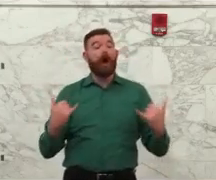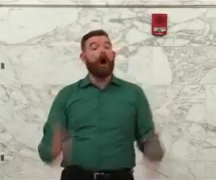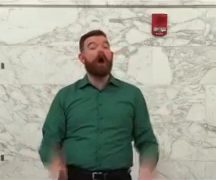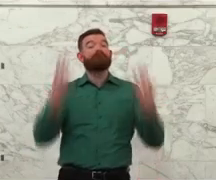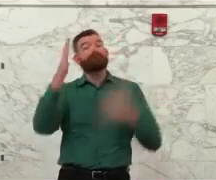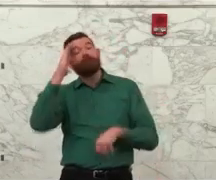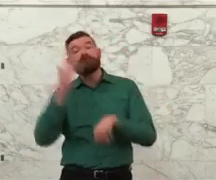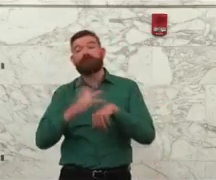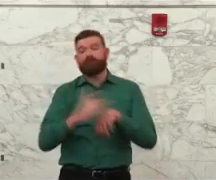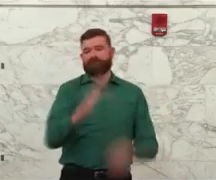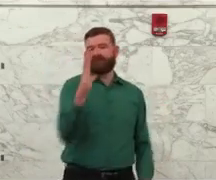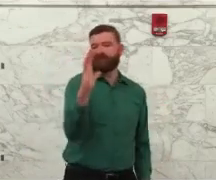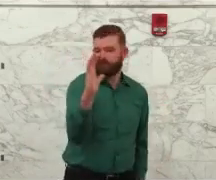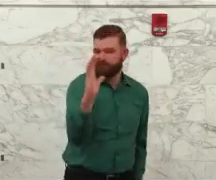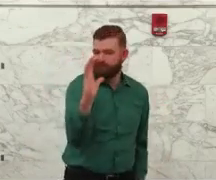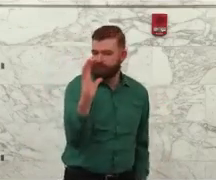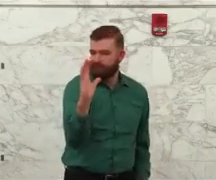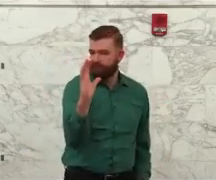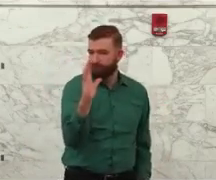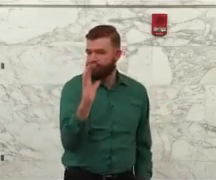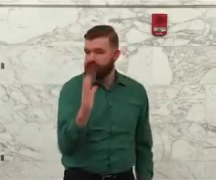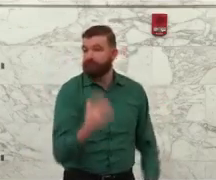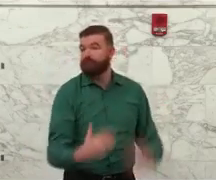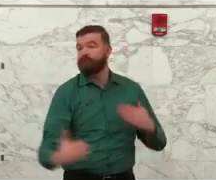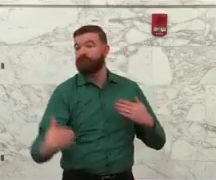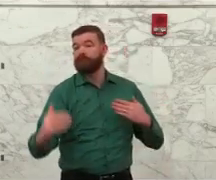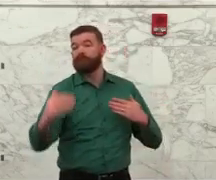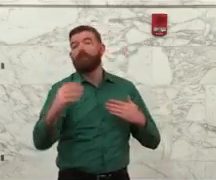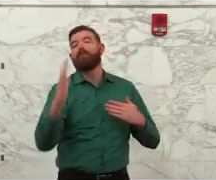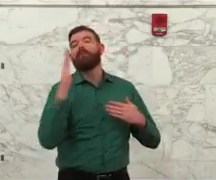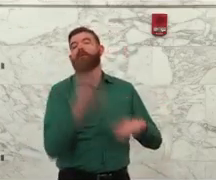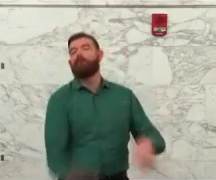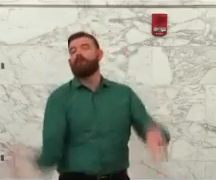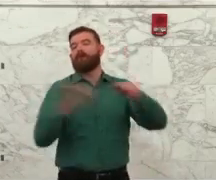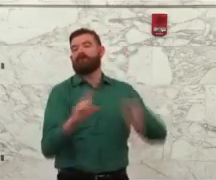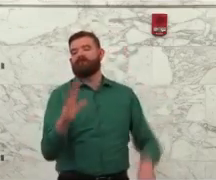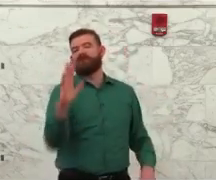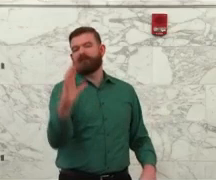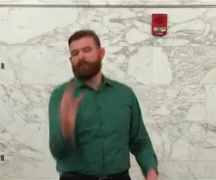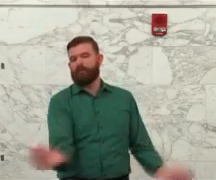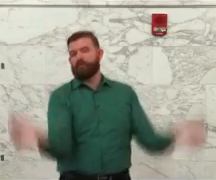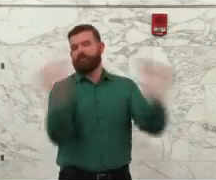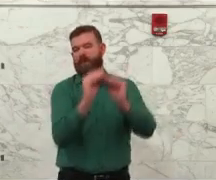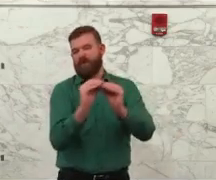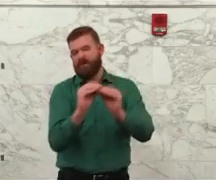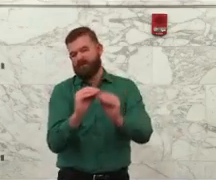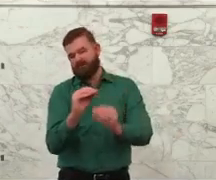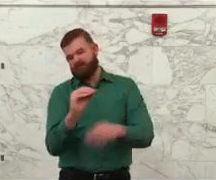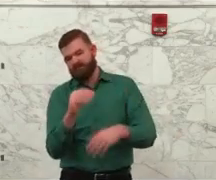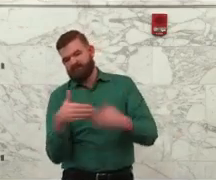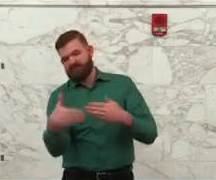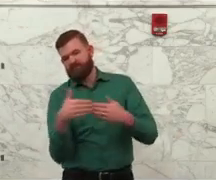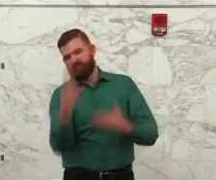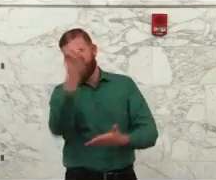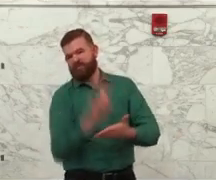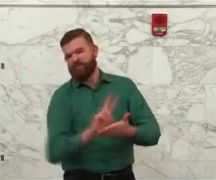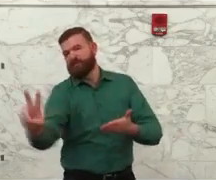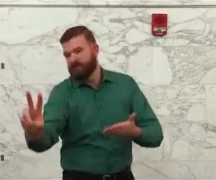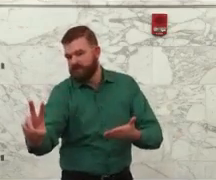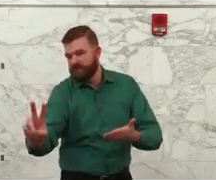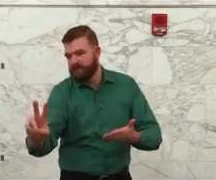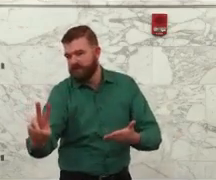500 could come online within 2 weeks, and another 400 would take about 4